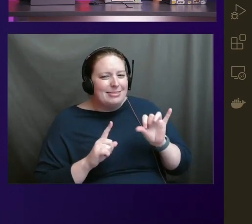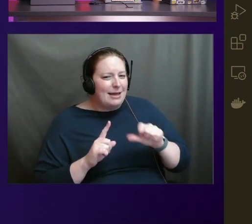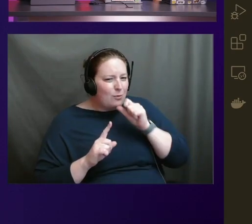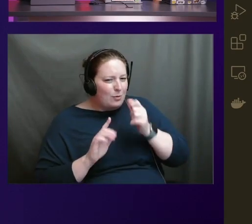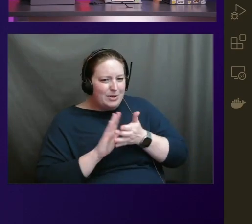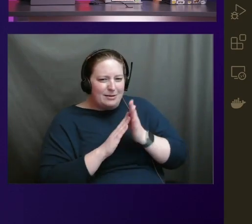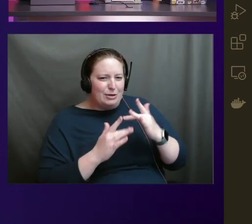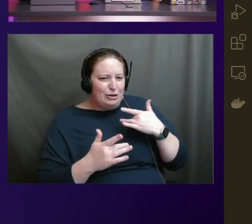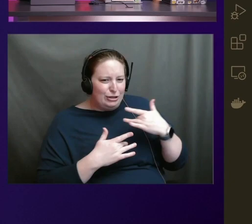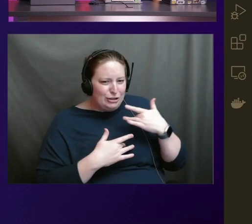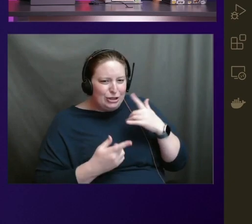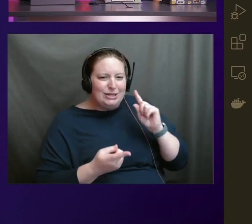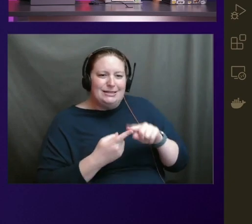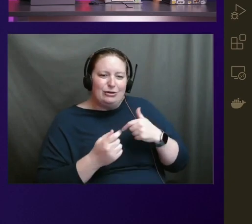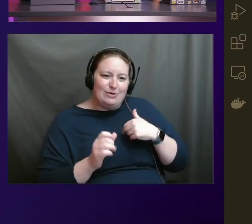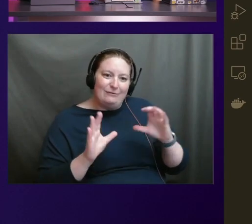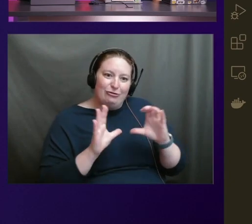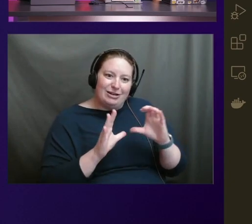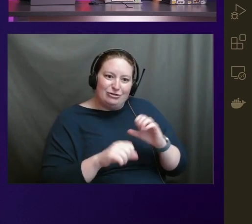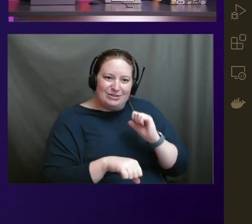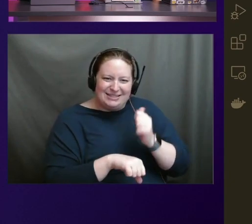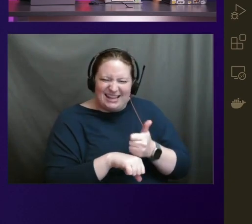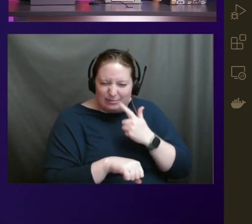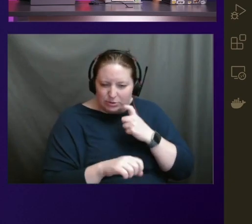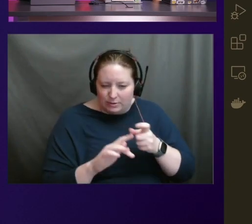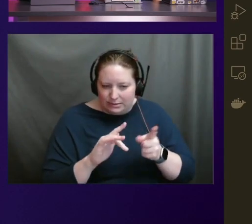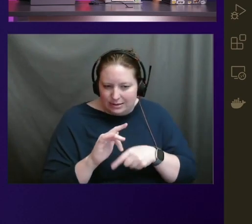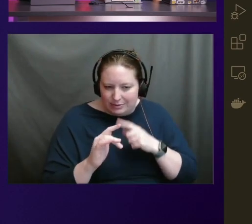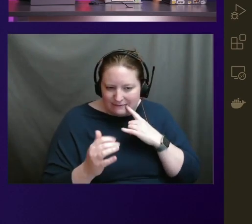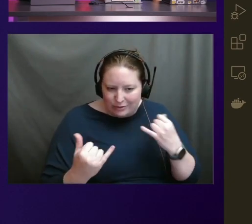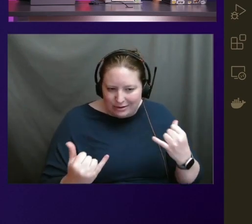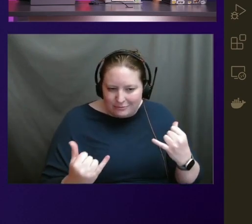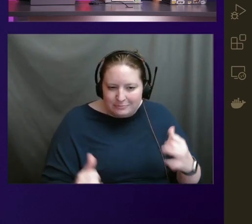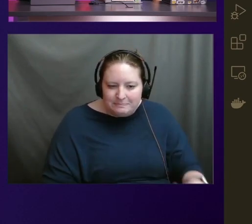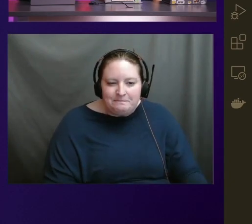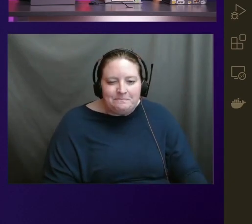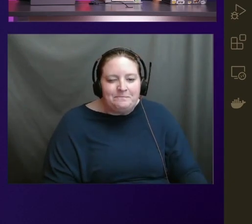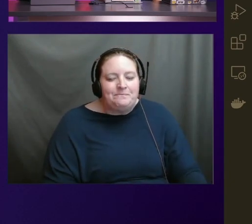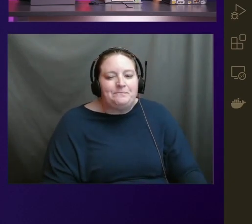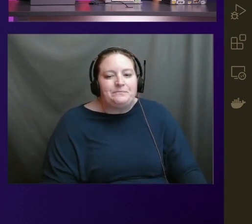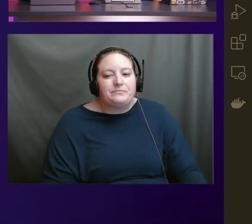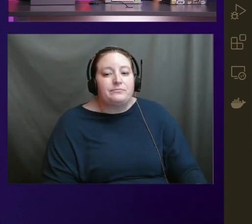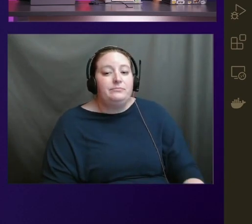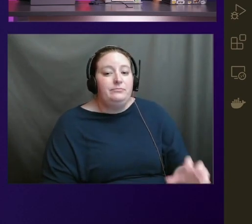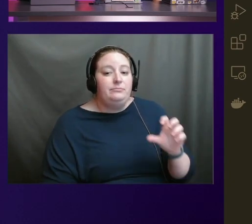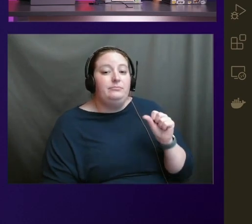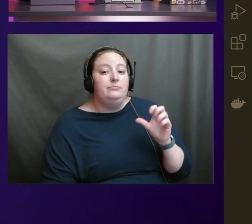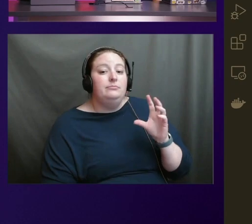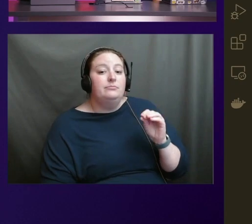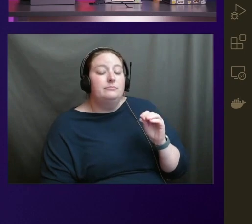you have credentials set up, so I'll skip that for the moment. So we're going to do